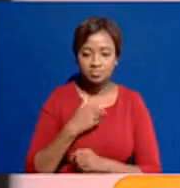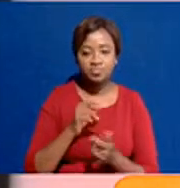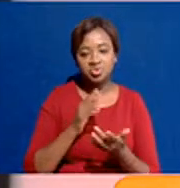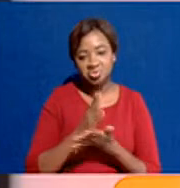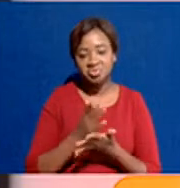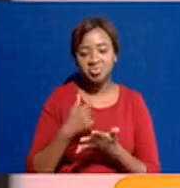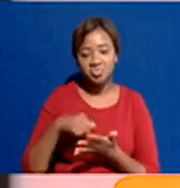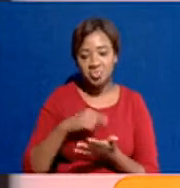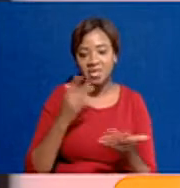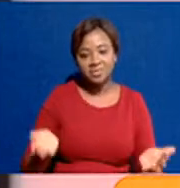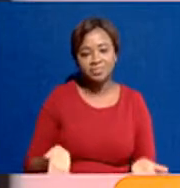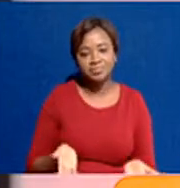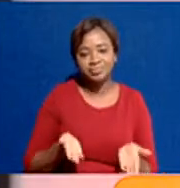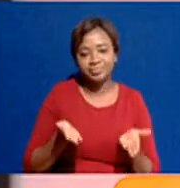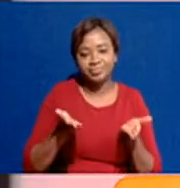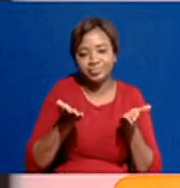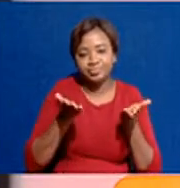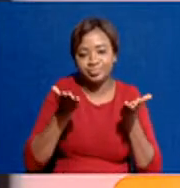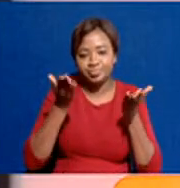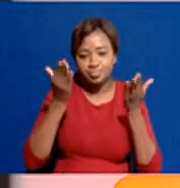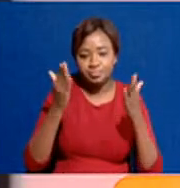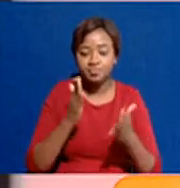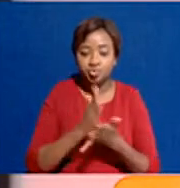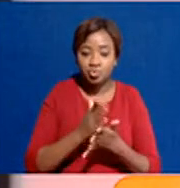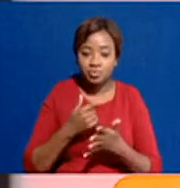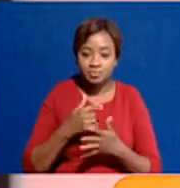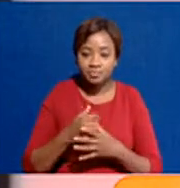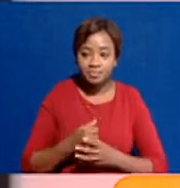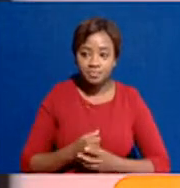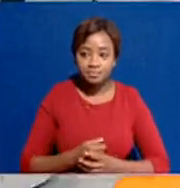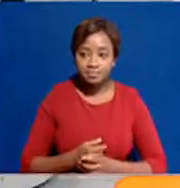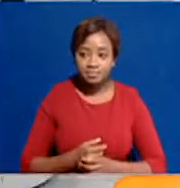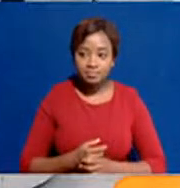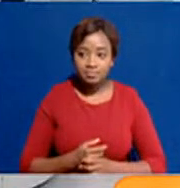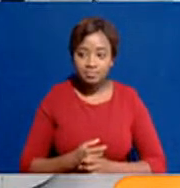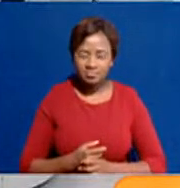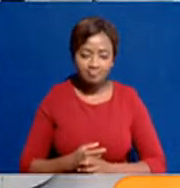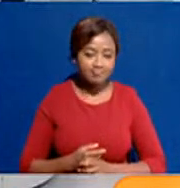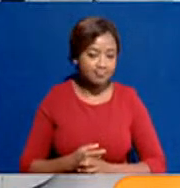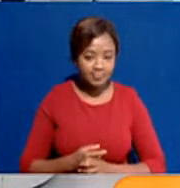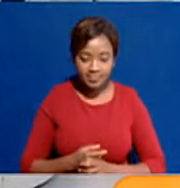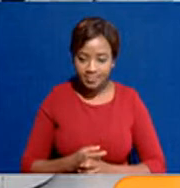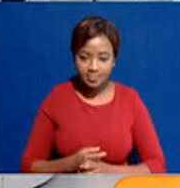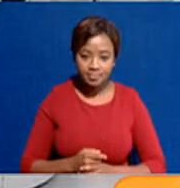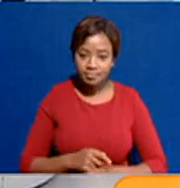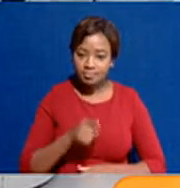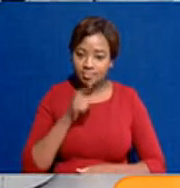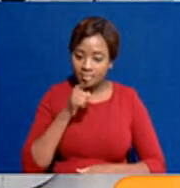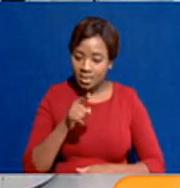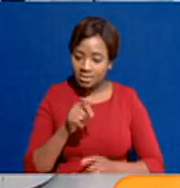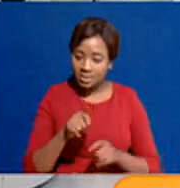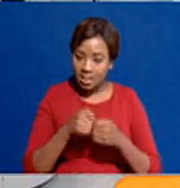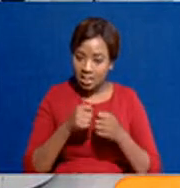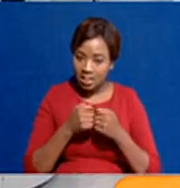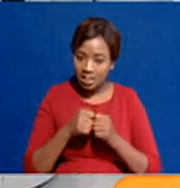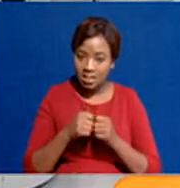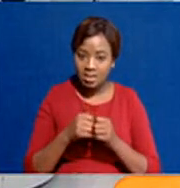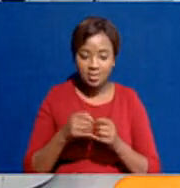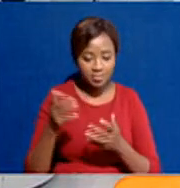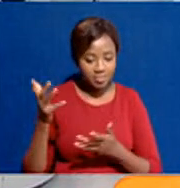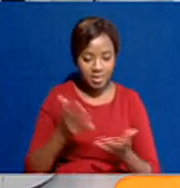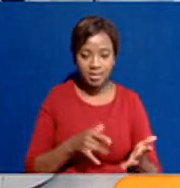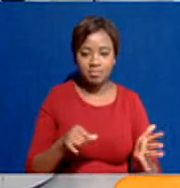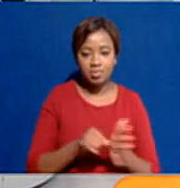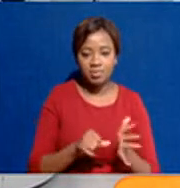kama we can't make laws for posterity. Lord Jamila, the echo of those habits is actually what is causing all these